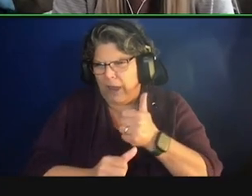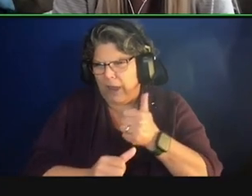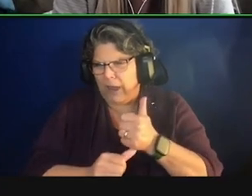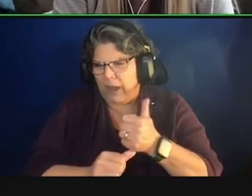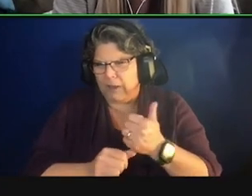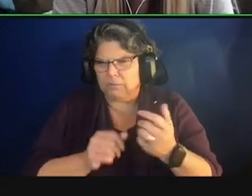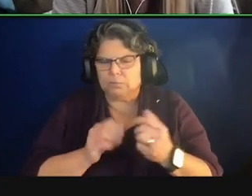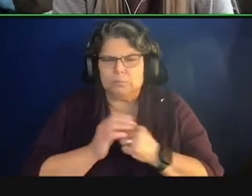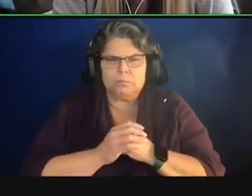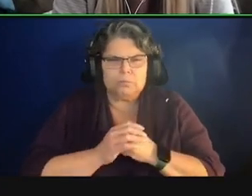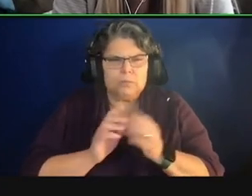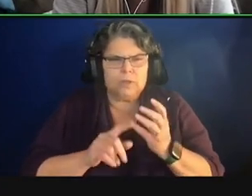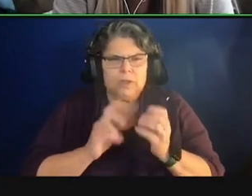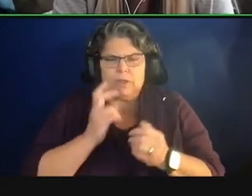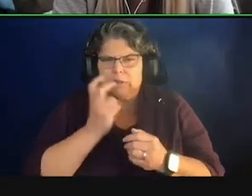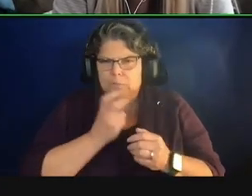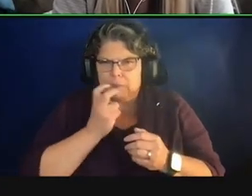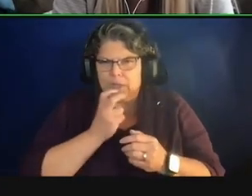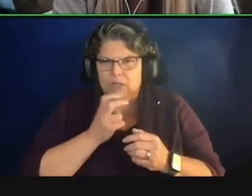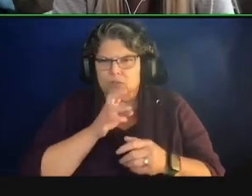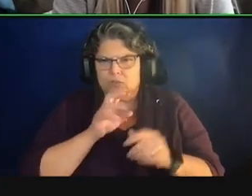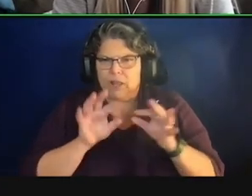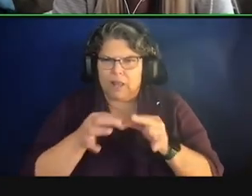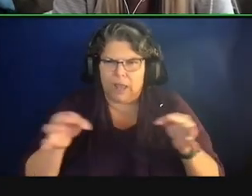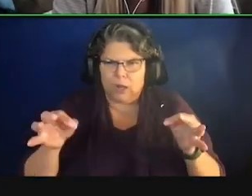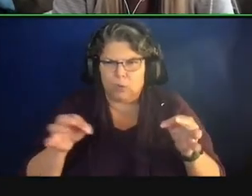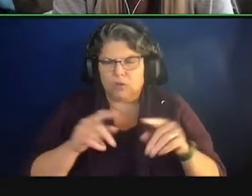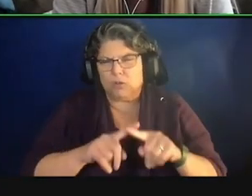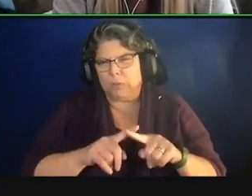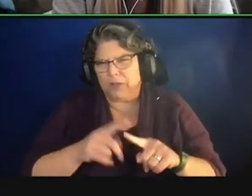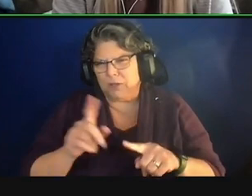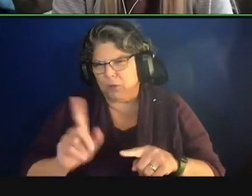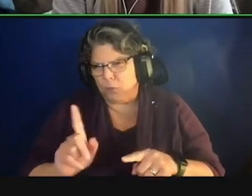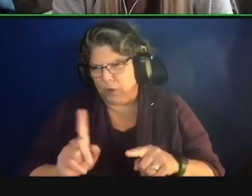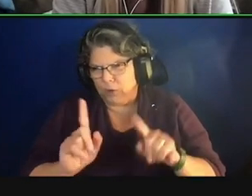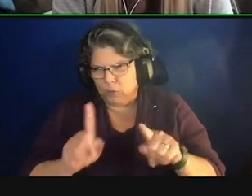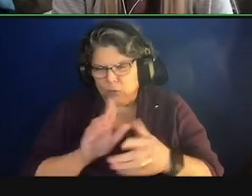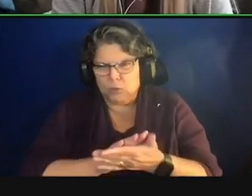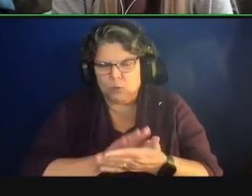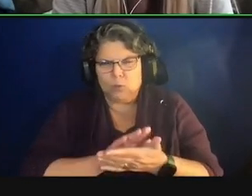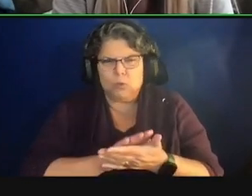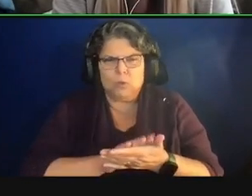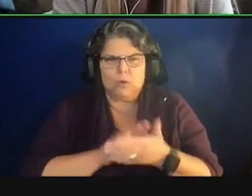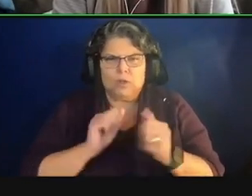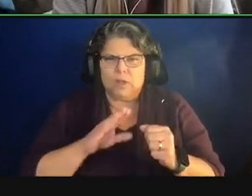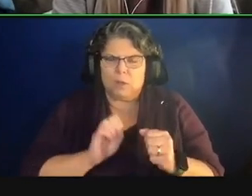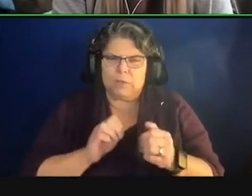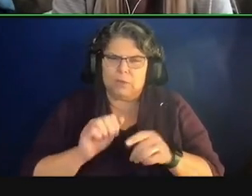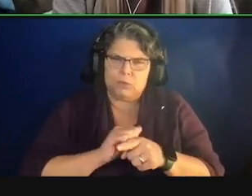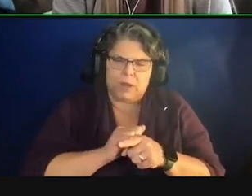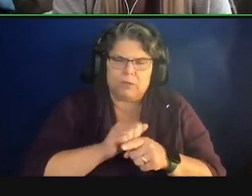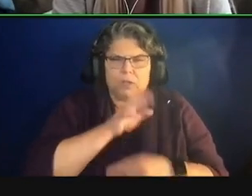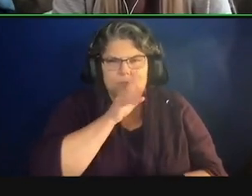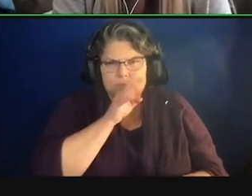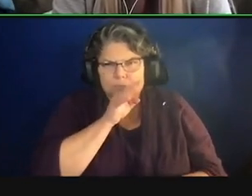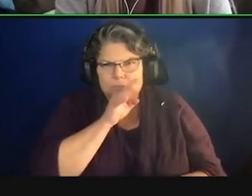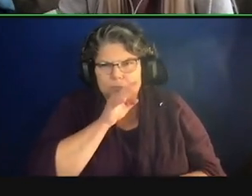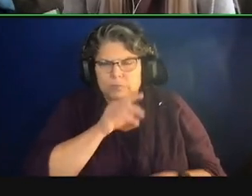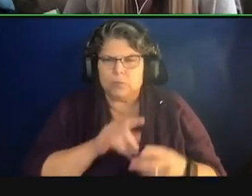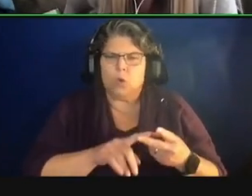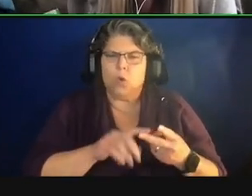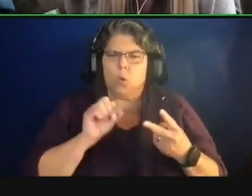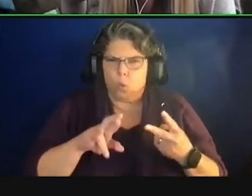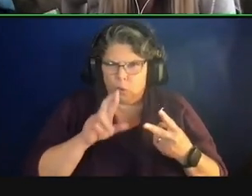Speech and language, which depending on which program you're in, can be working on spoken language, but can also be